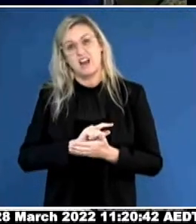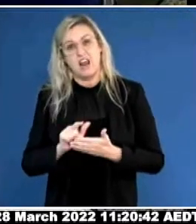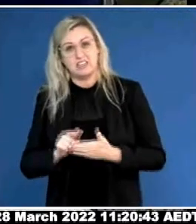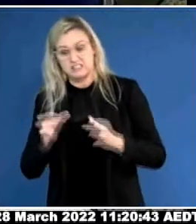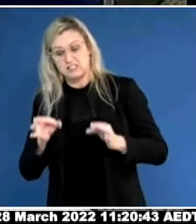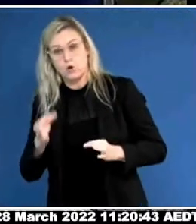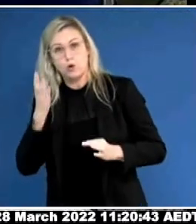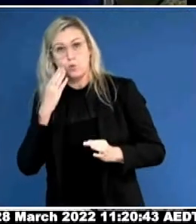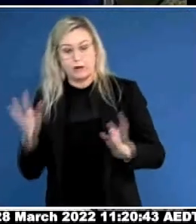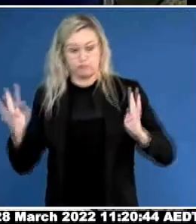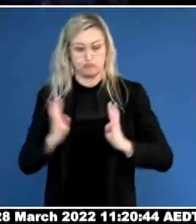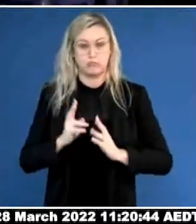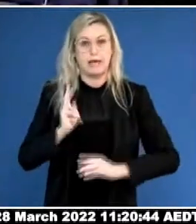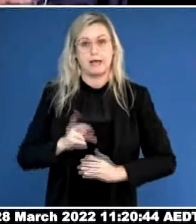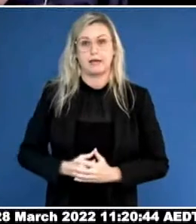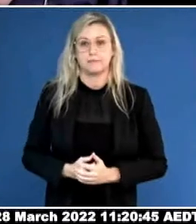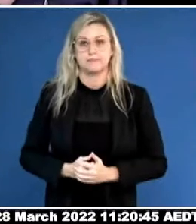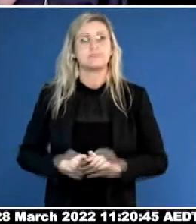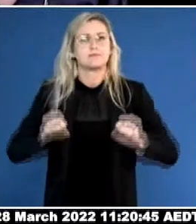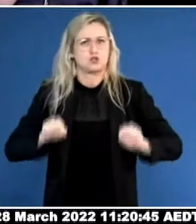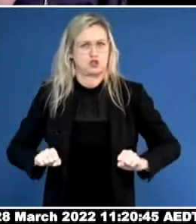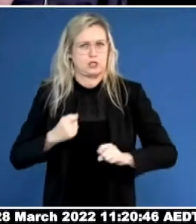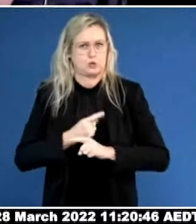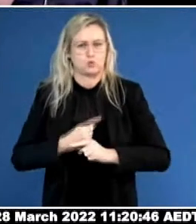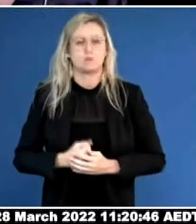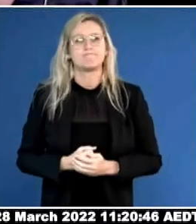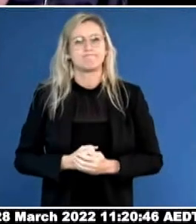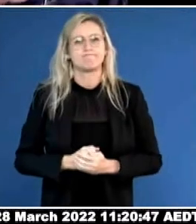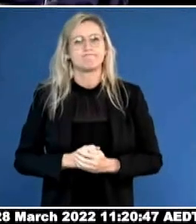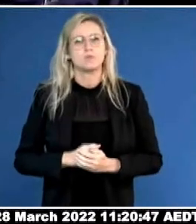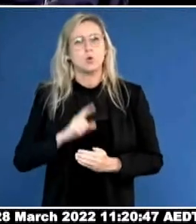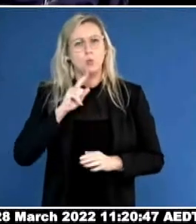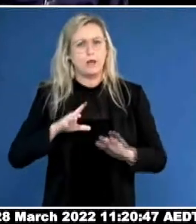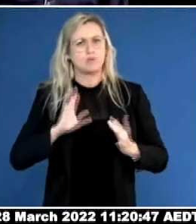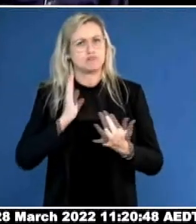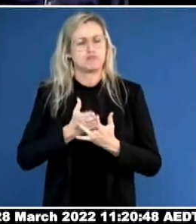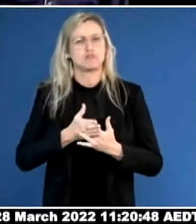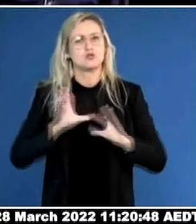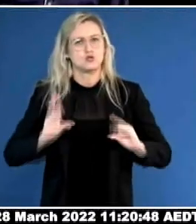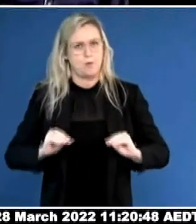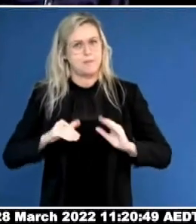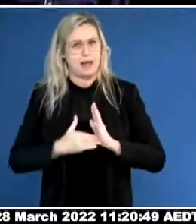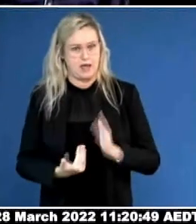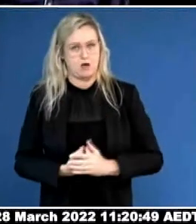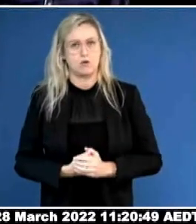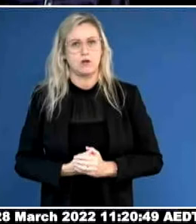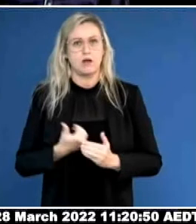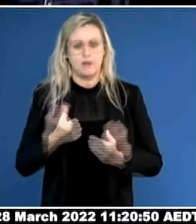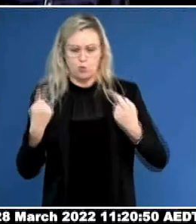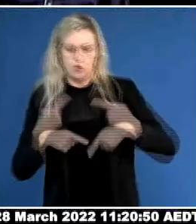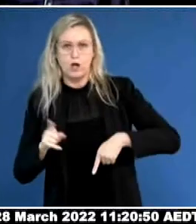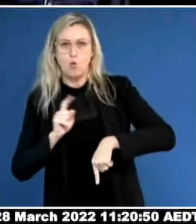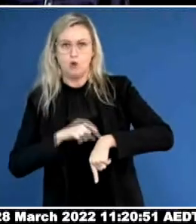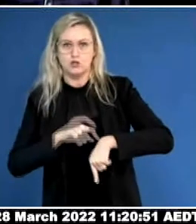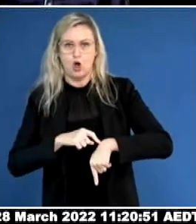might be shortly. All right. Well, we'll adjourn now and we'll let people know the time at which we'll resume.